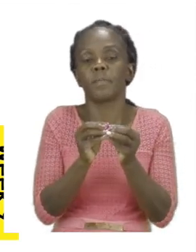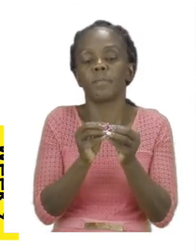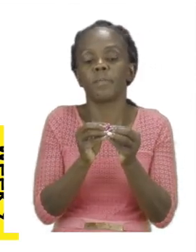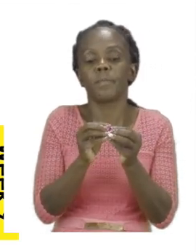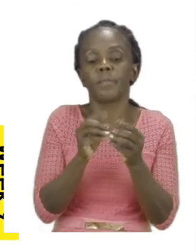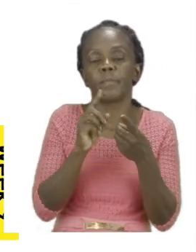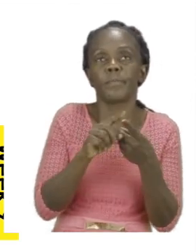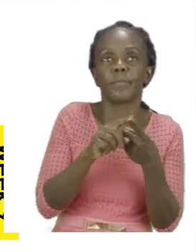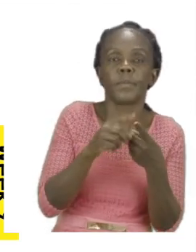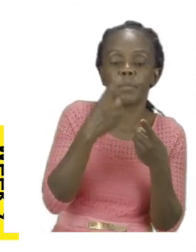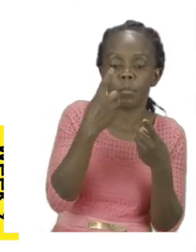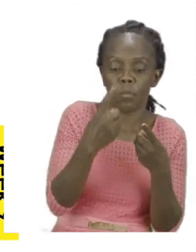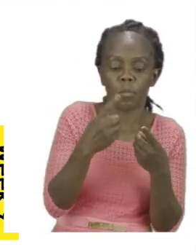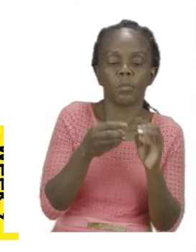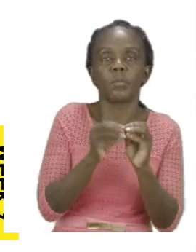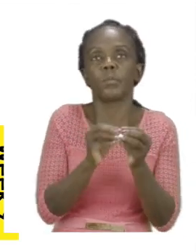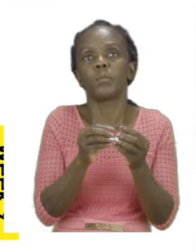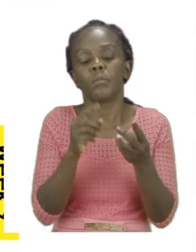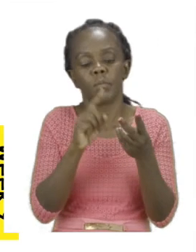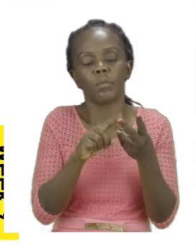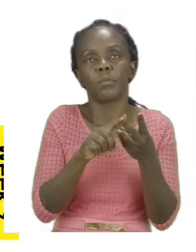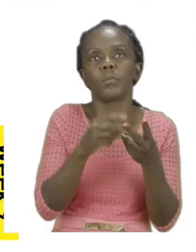number 3. So we are